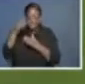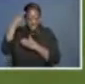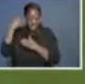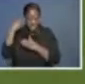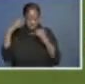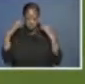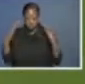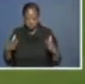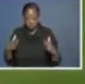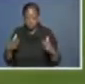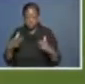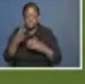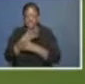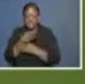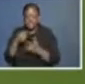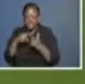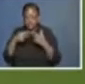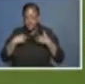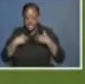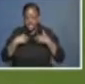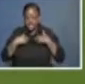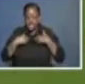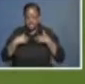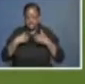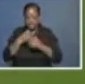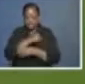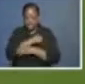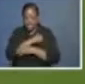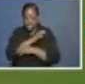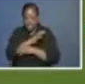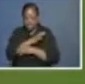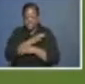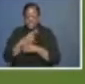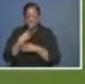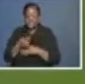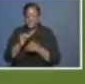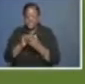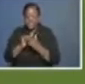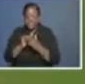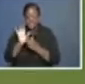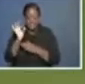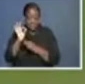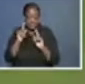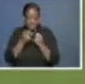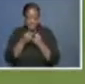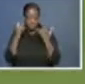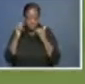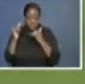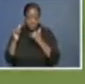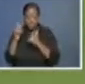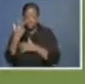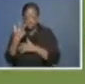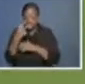assisted by Kevin Davies. The goalkeeper coach is Avery Kemp. There are 19 teams participating in the tournament, which will be playing in three